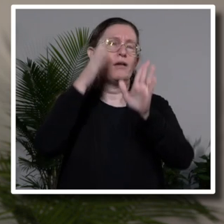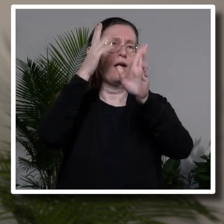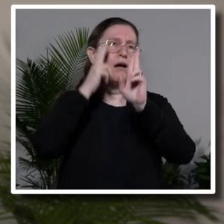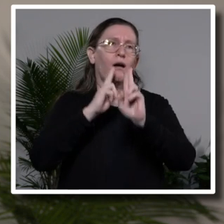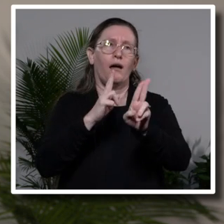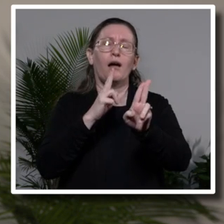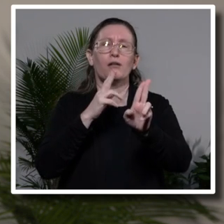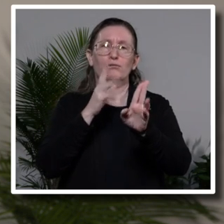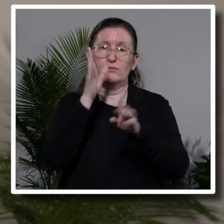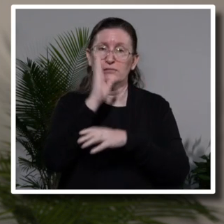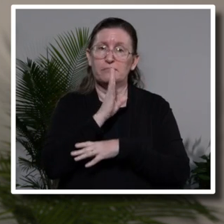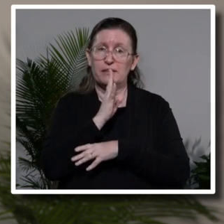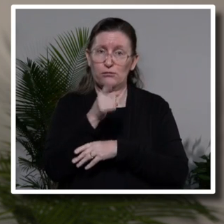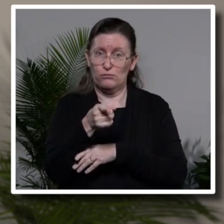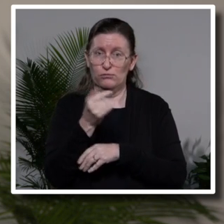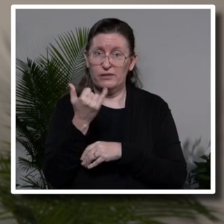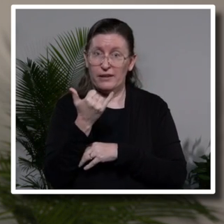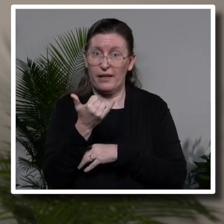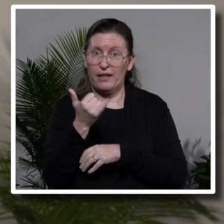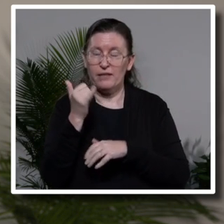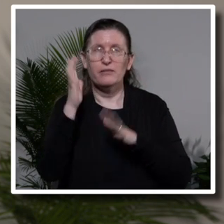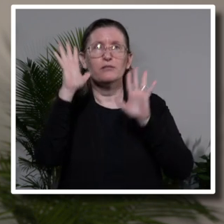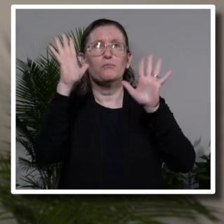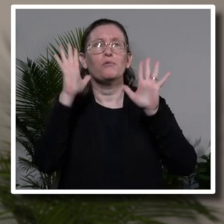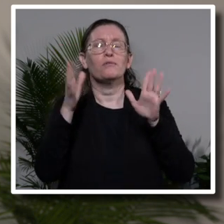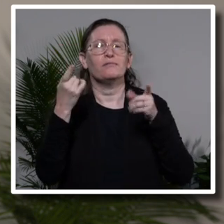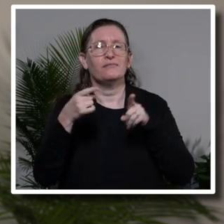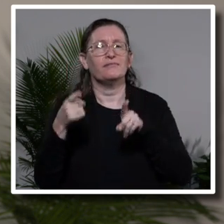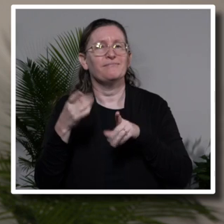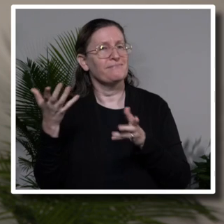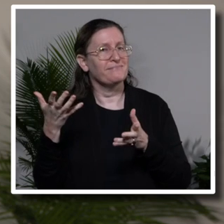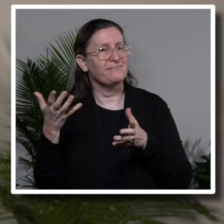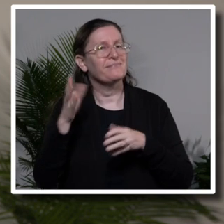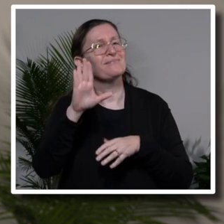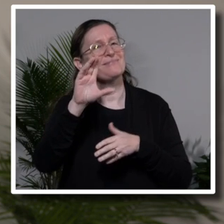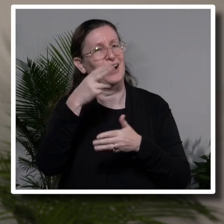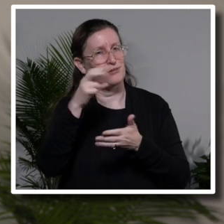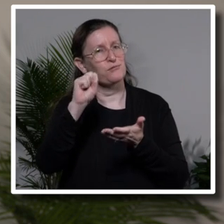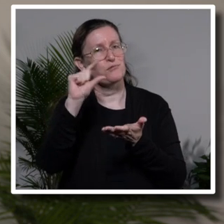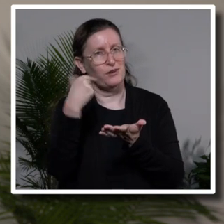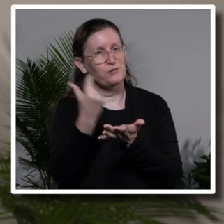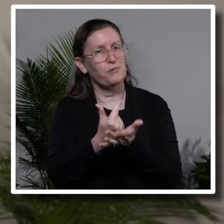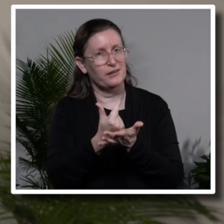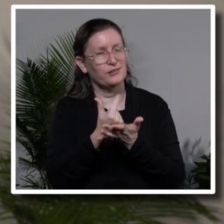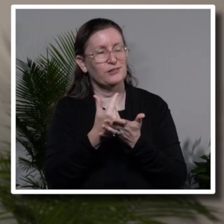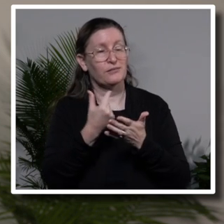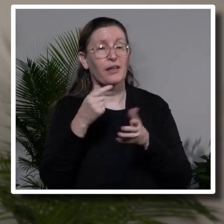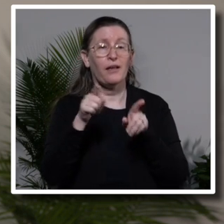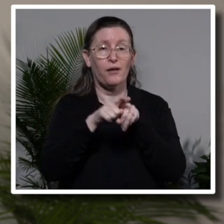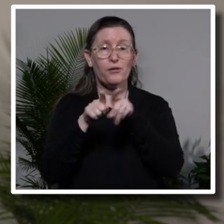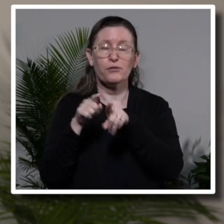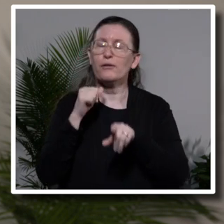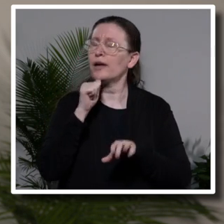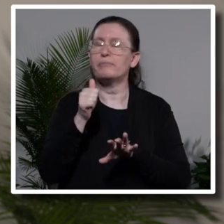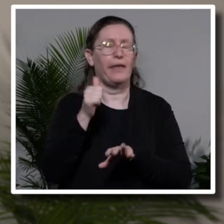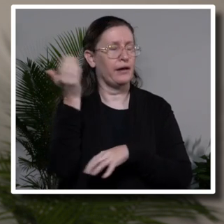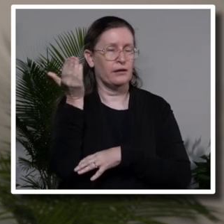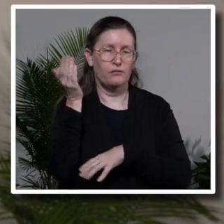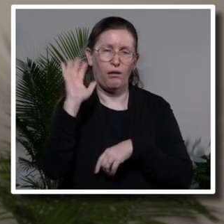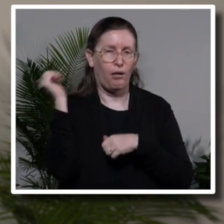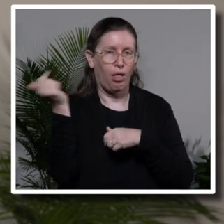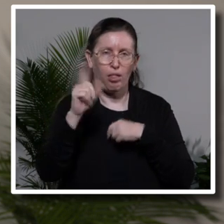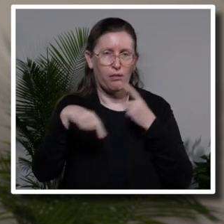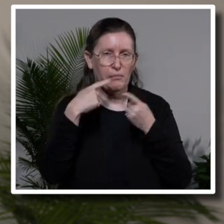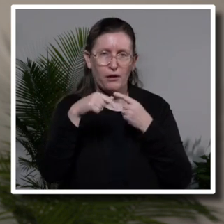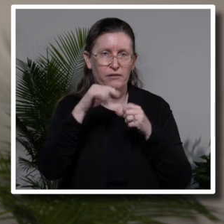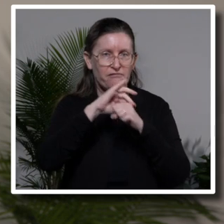speak to you all today on this momentous occasion, your high school graduation. I also want to note that I will not make this speech all